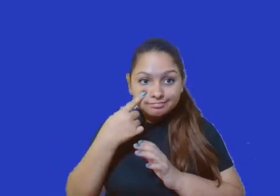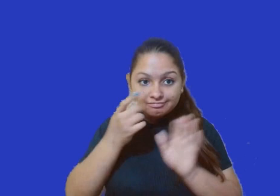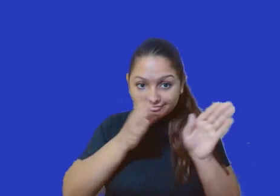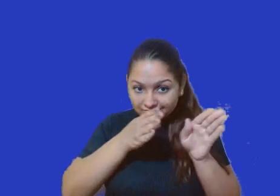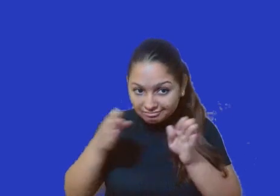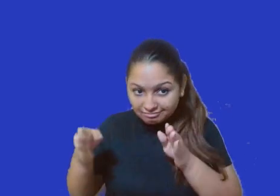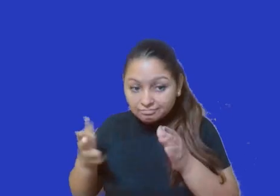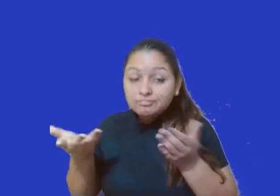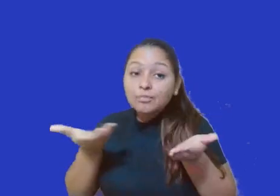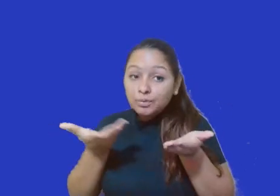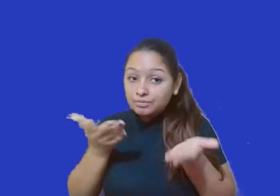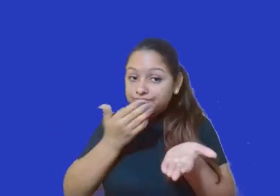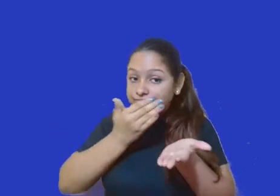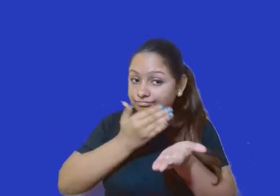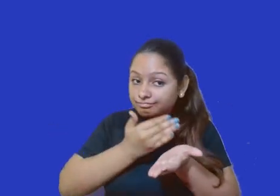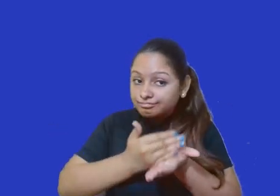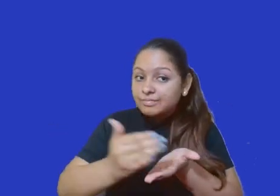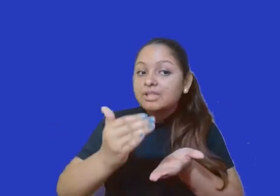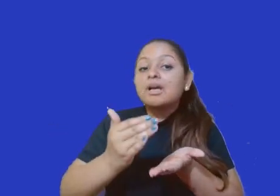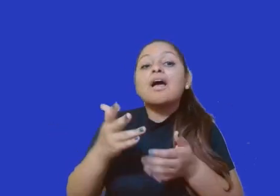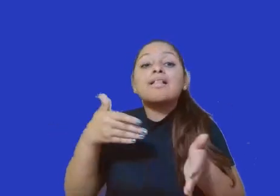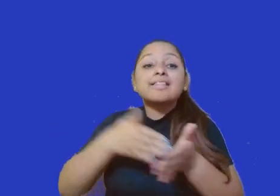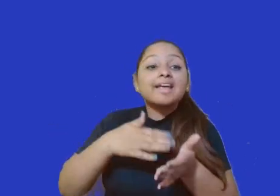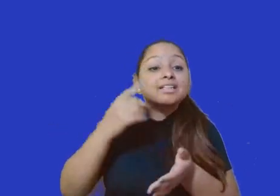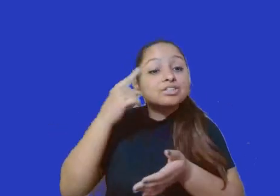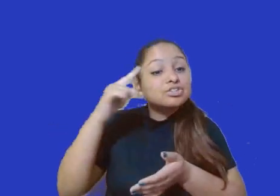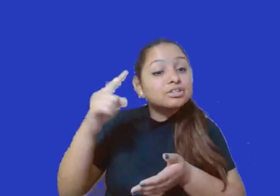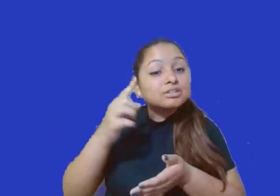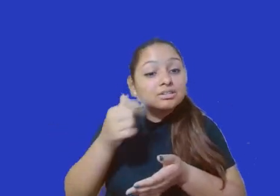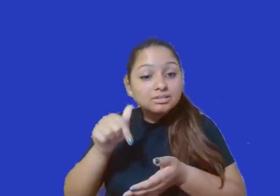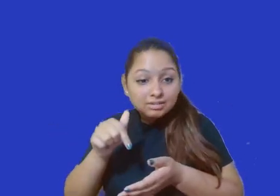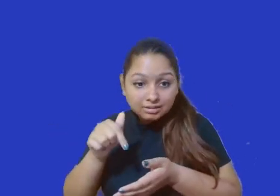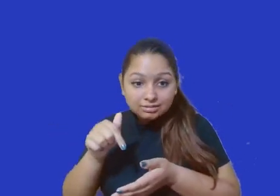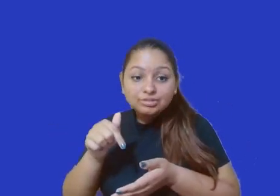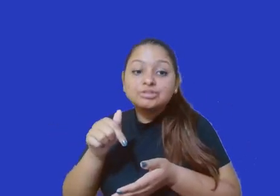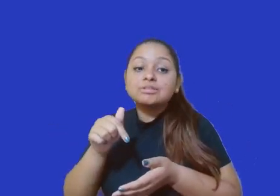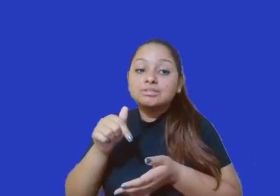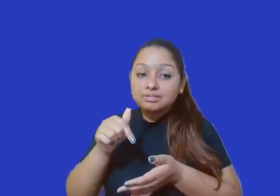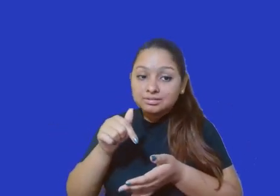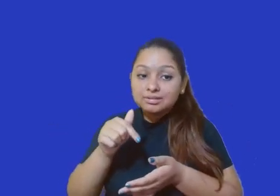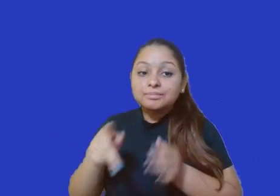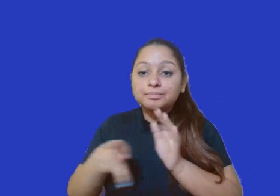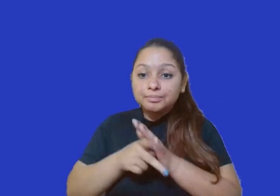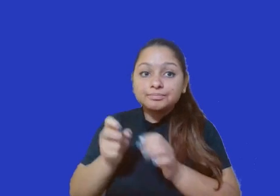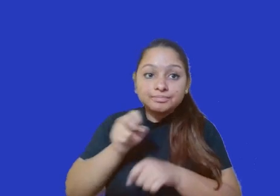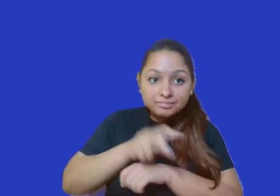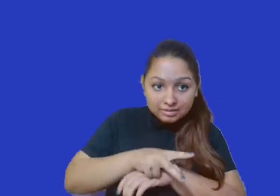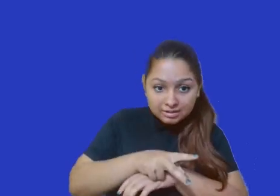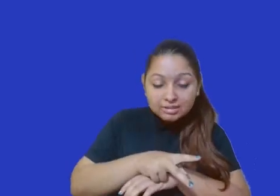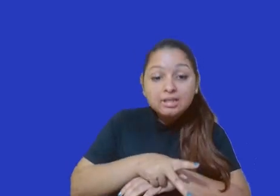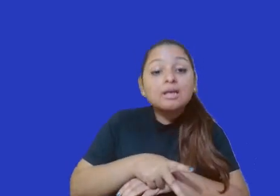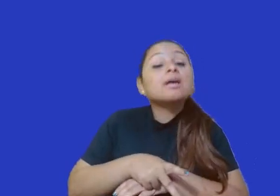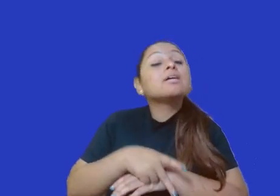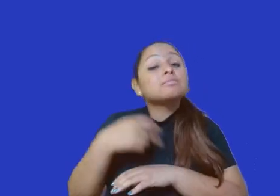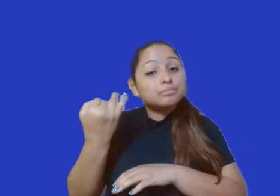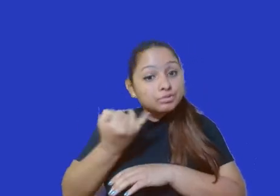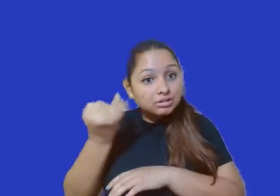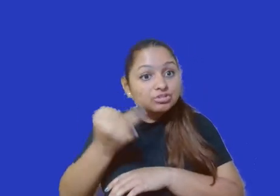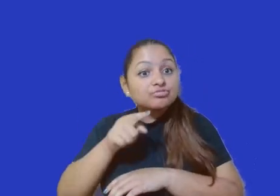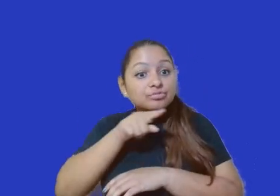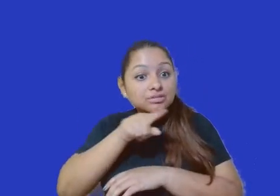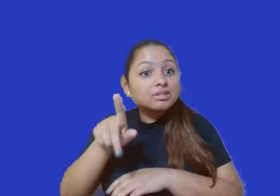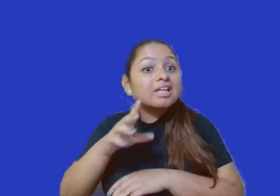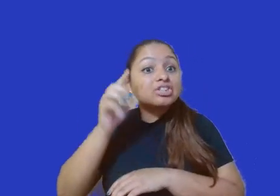our launching today until October 17th. Is the final moment to send the proposal. It's important to get this date so we don't get it